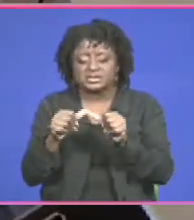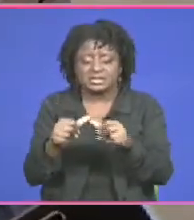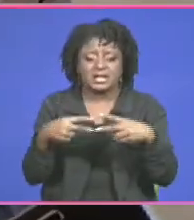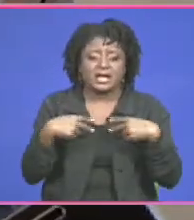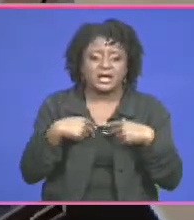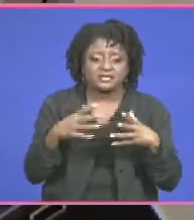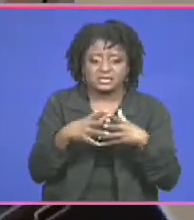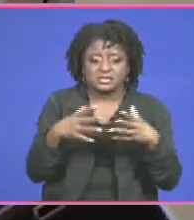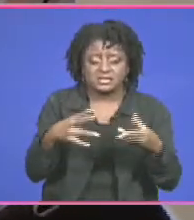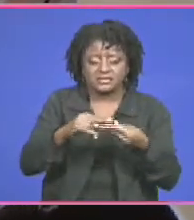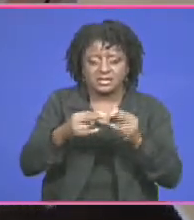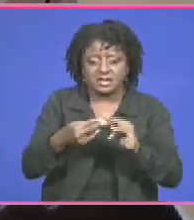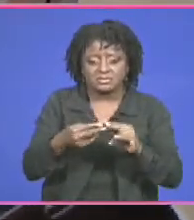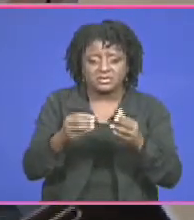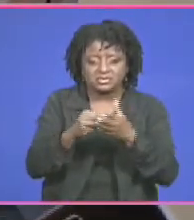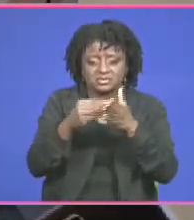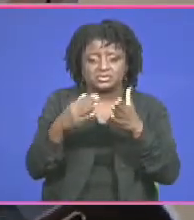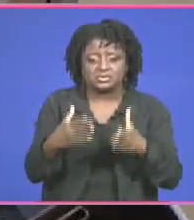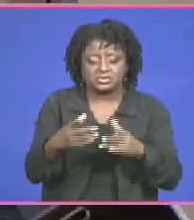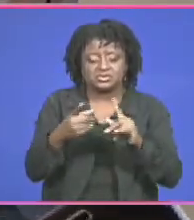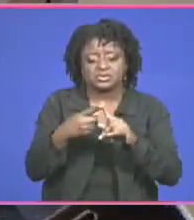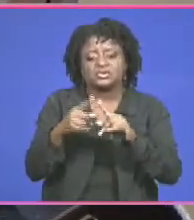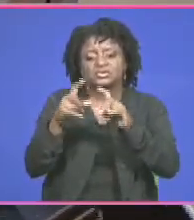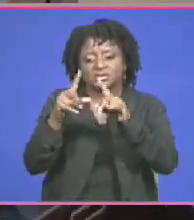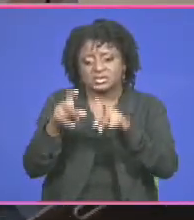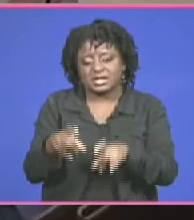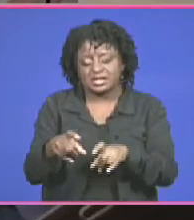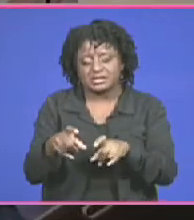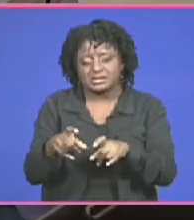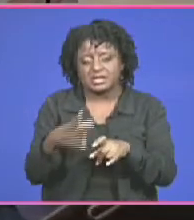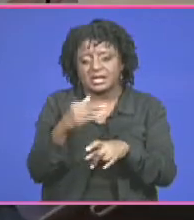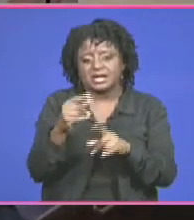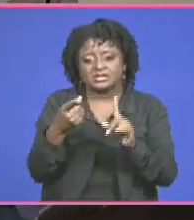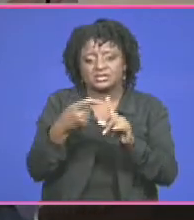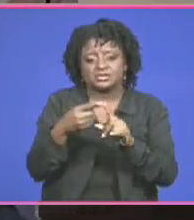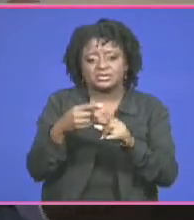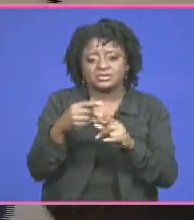a significant number of students to test and to